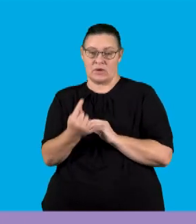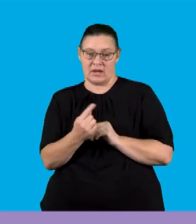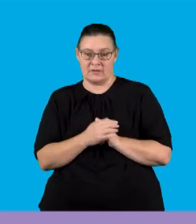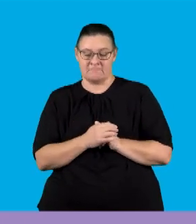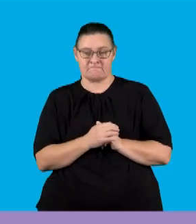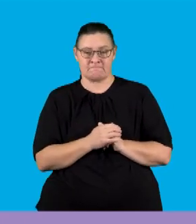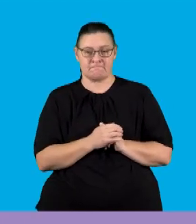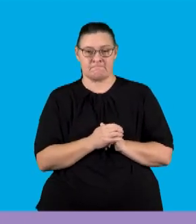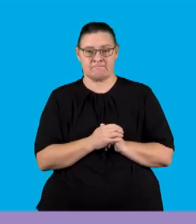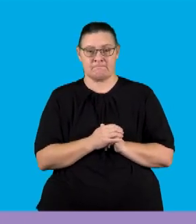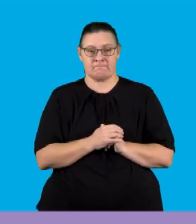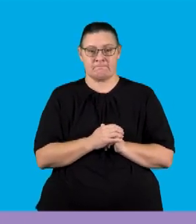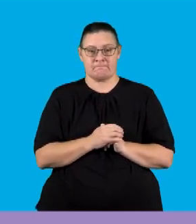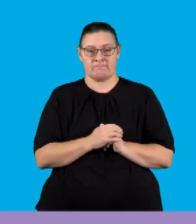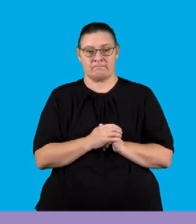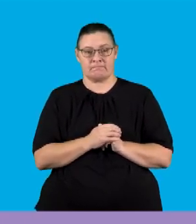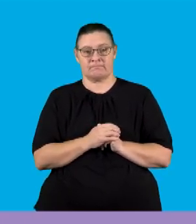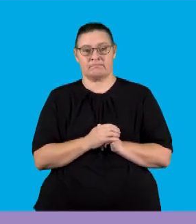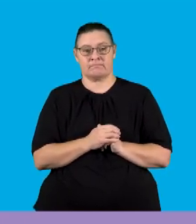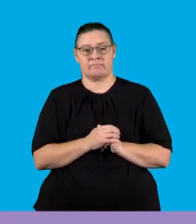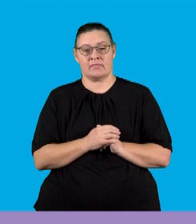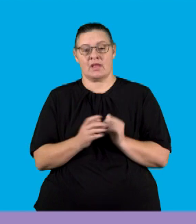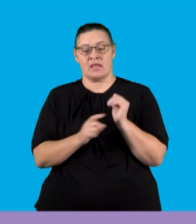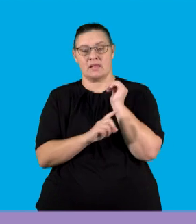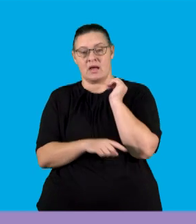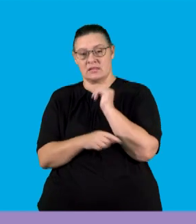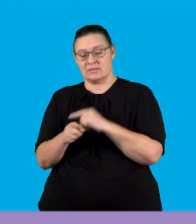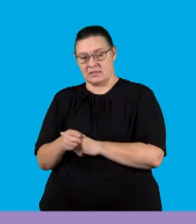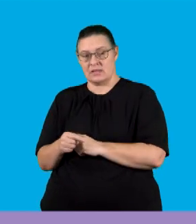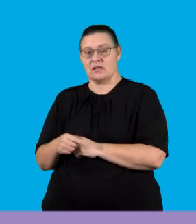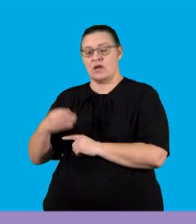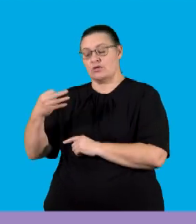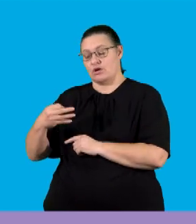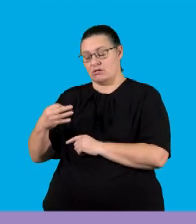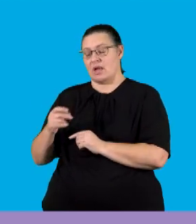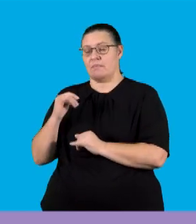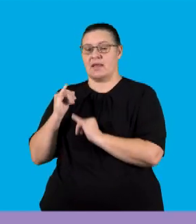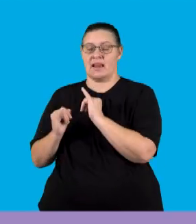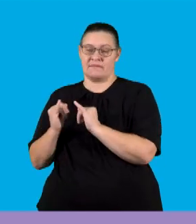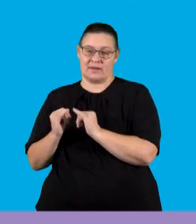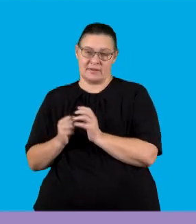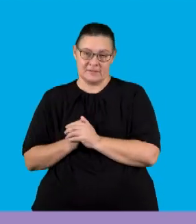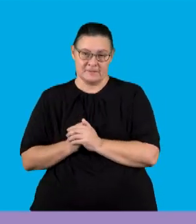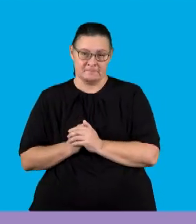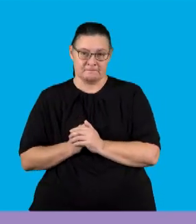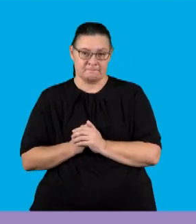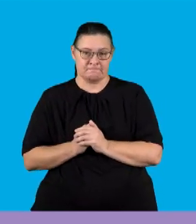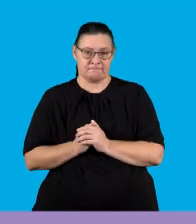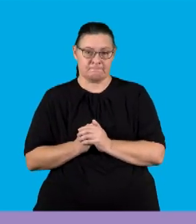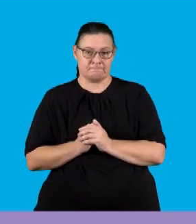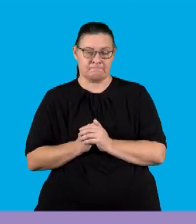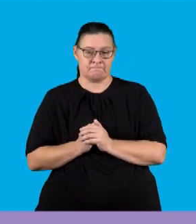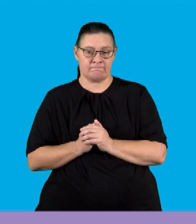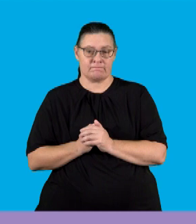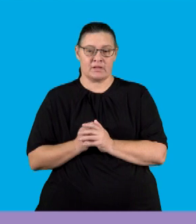input value that we have there is going to be the -1, and the third input value that we have there is the